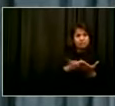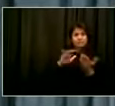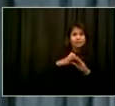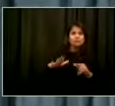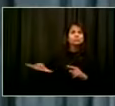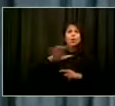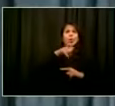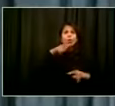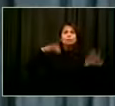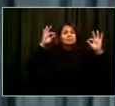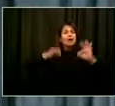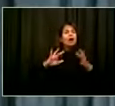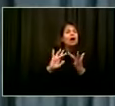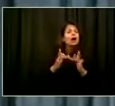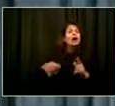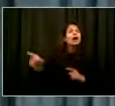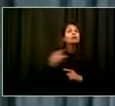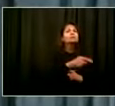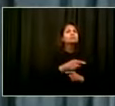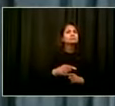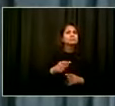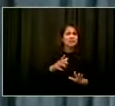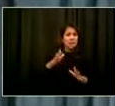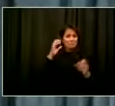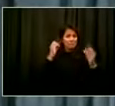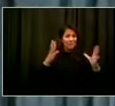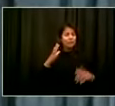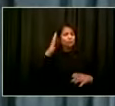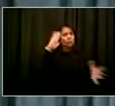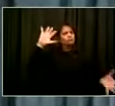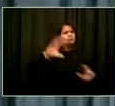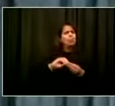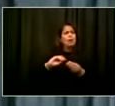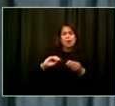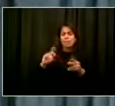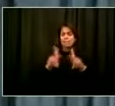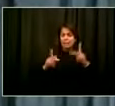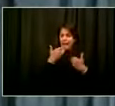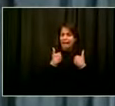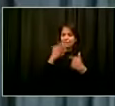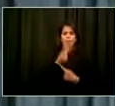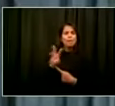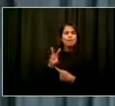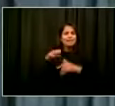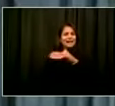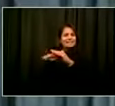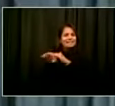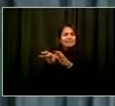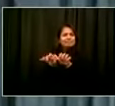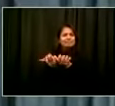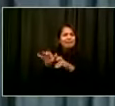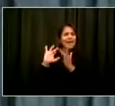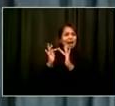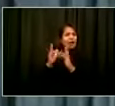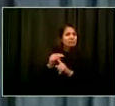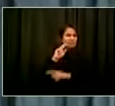impediment. Now, before COVID hit a year ago, the U.S. Census Bureau predicted that our self-response rate